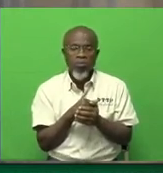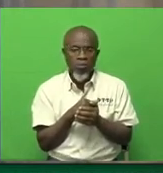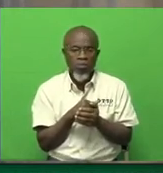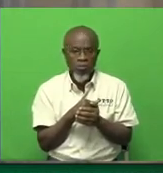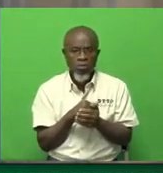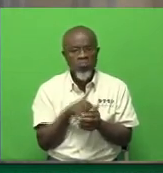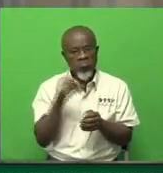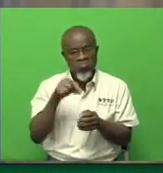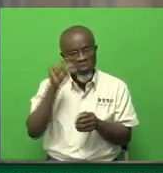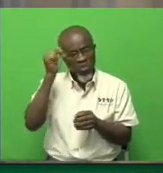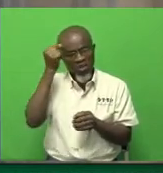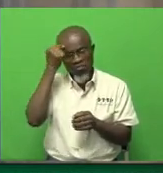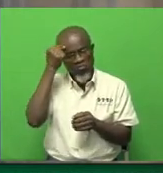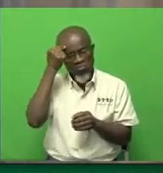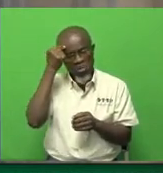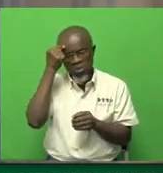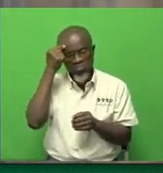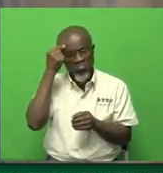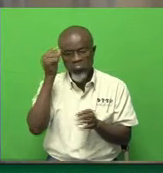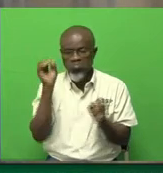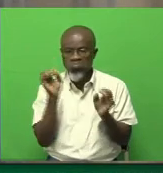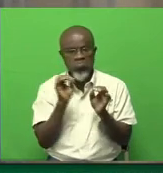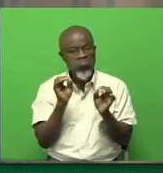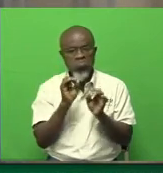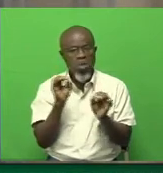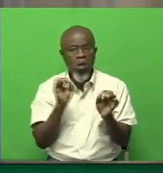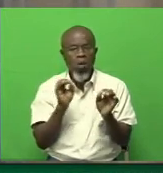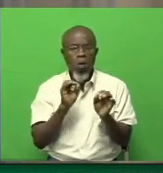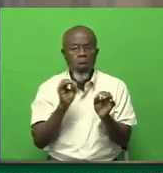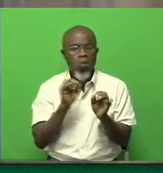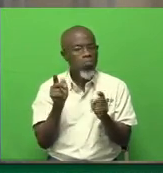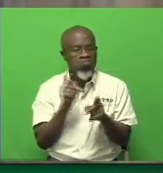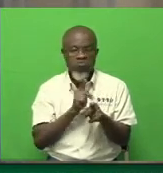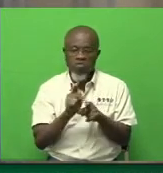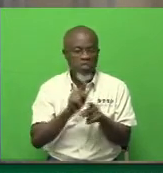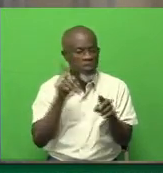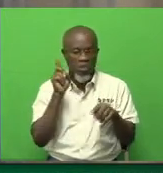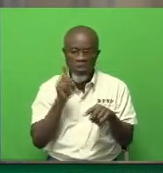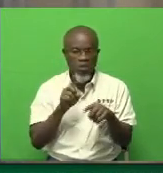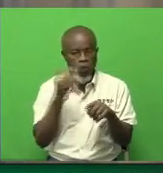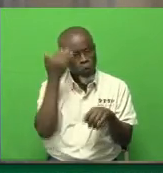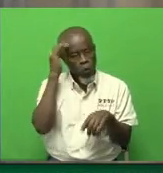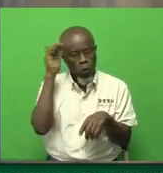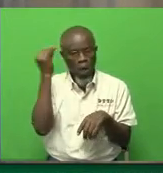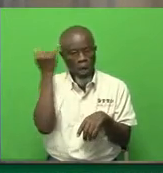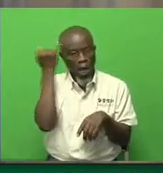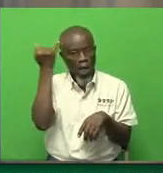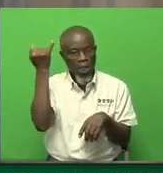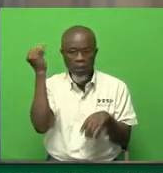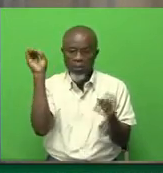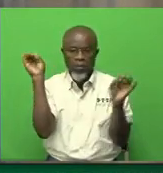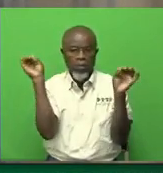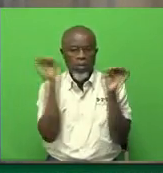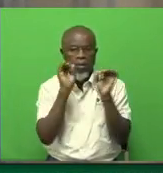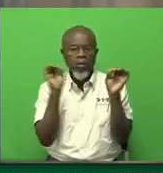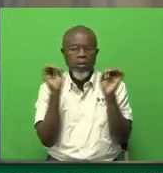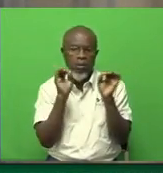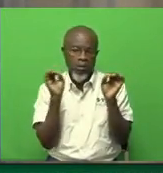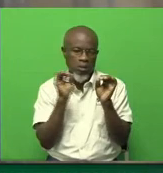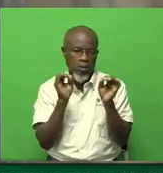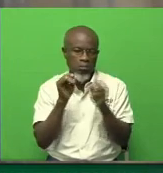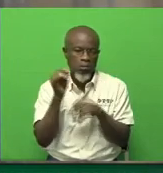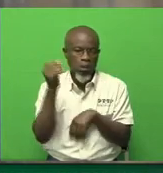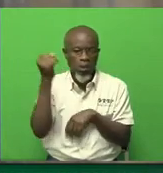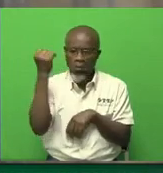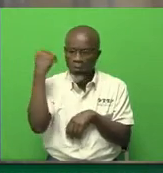government of incompetent and unqualified persons who have no desire to work to improve the lives of the people of our